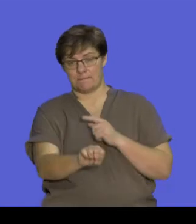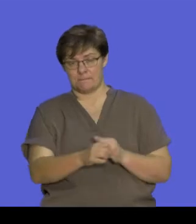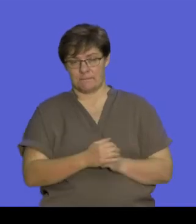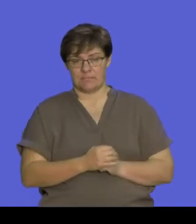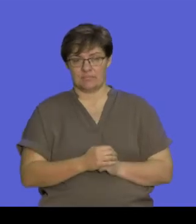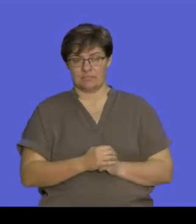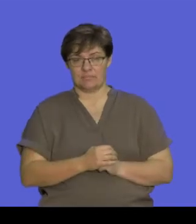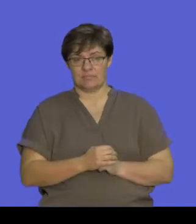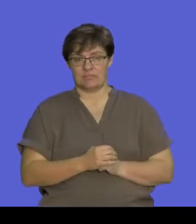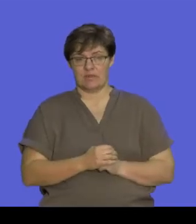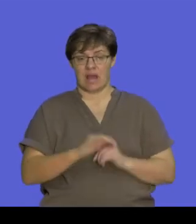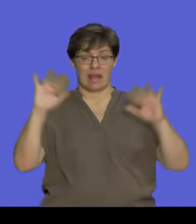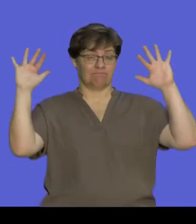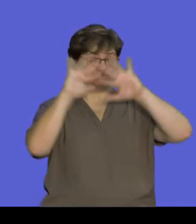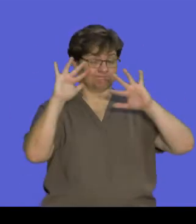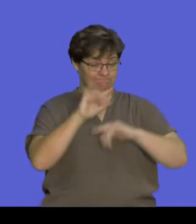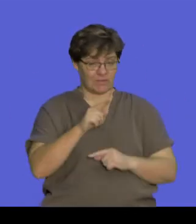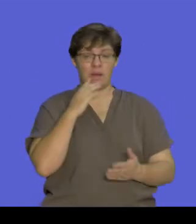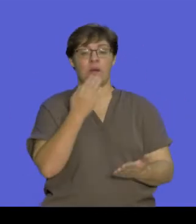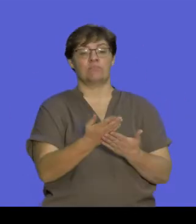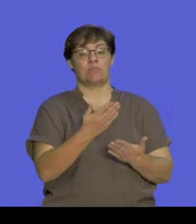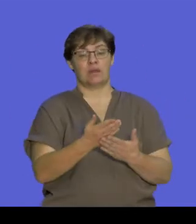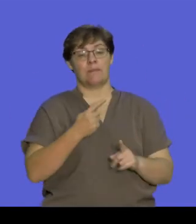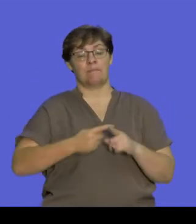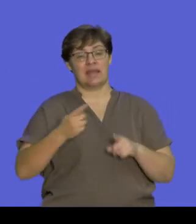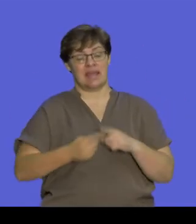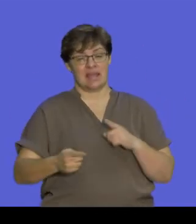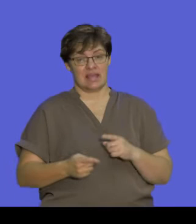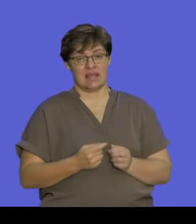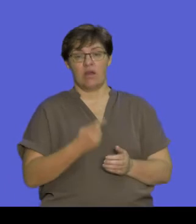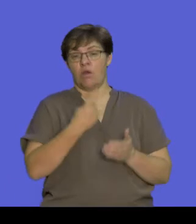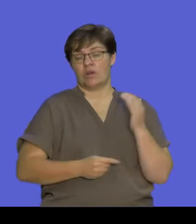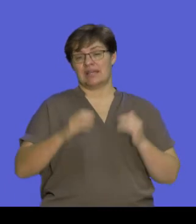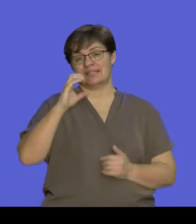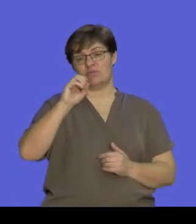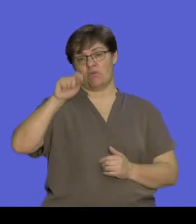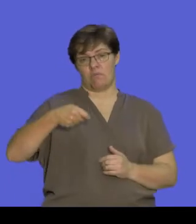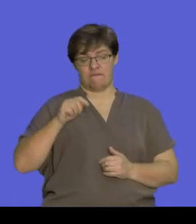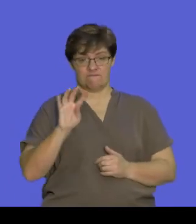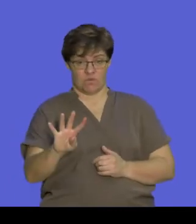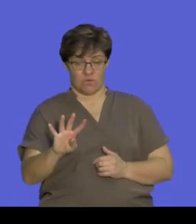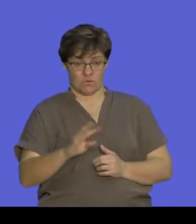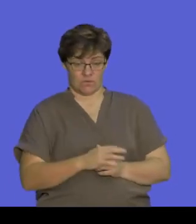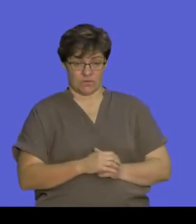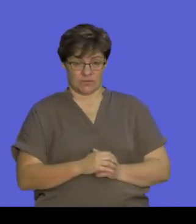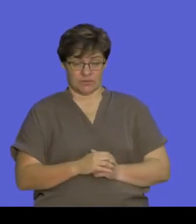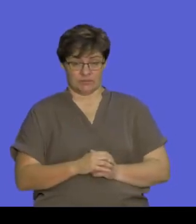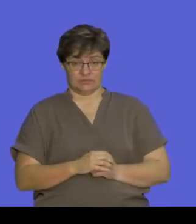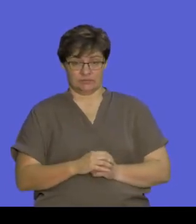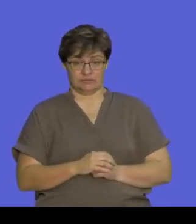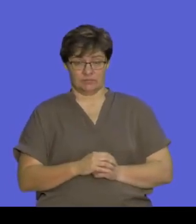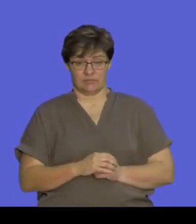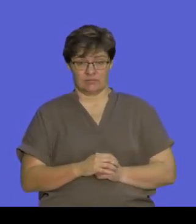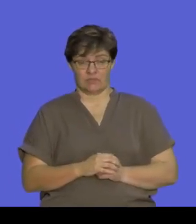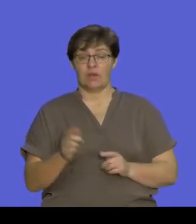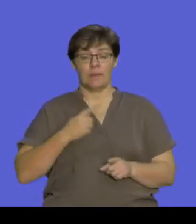not sunny, the probability that she will play tennis is only 0.4. So if we go to that, she will play